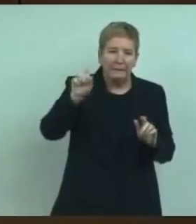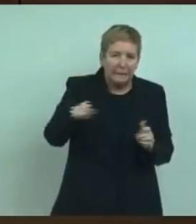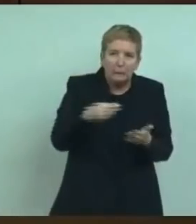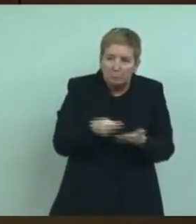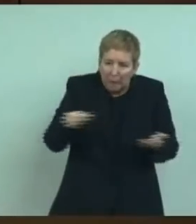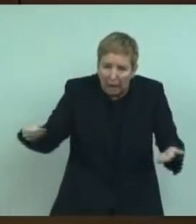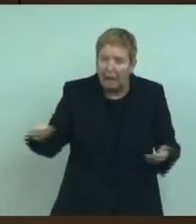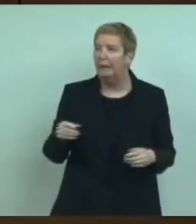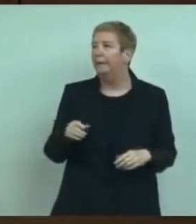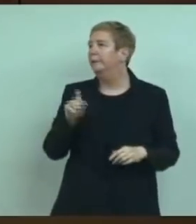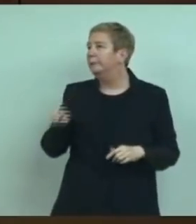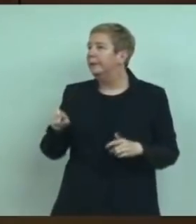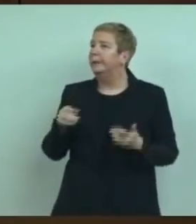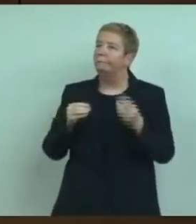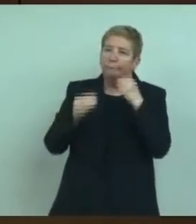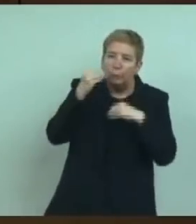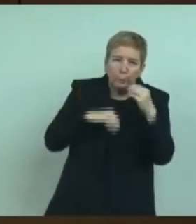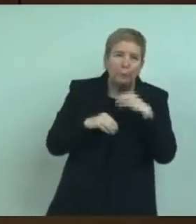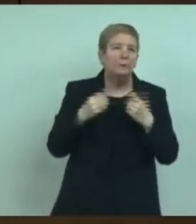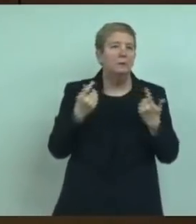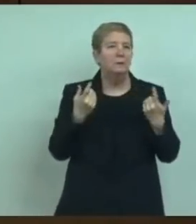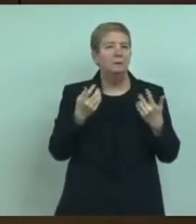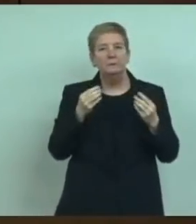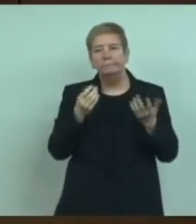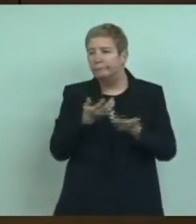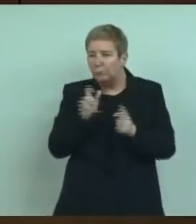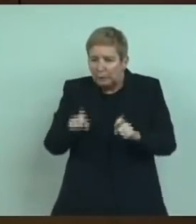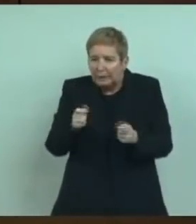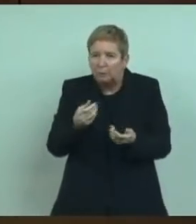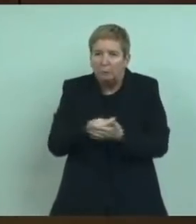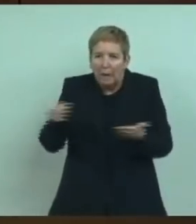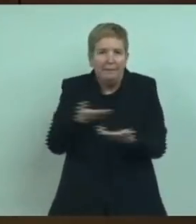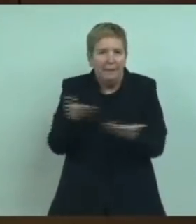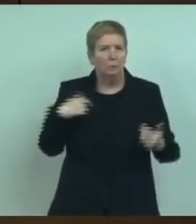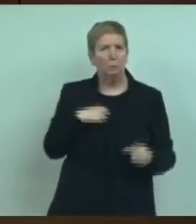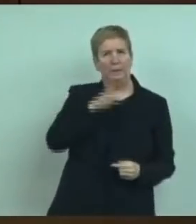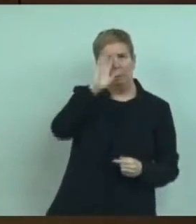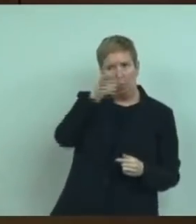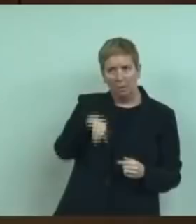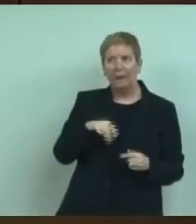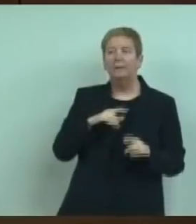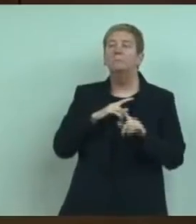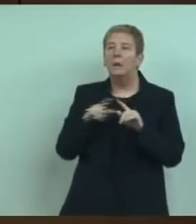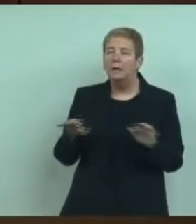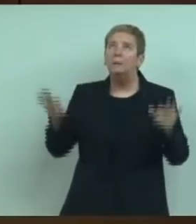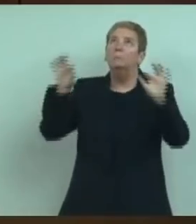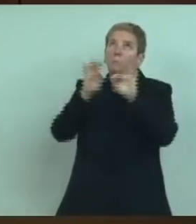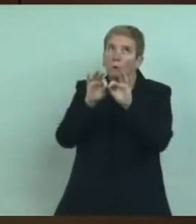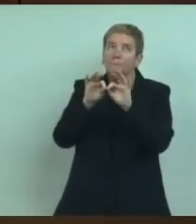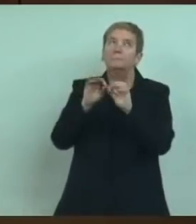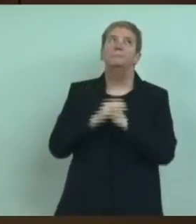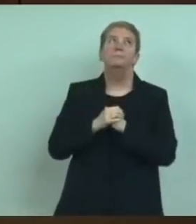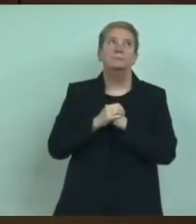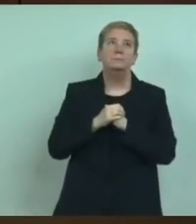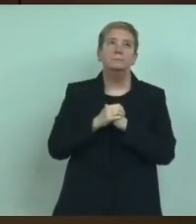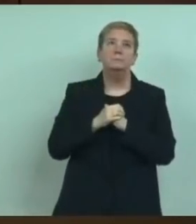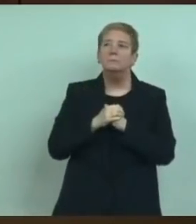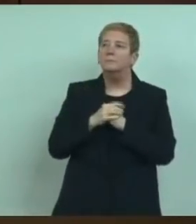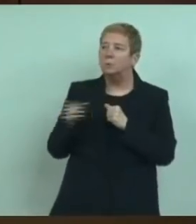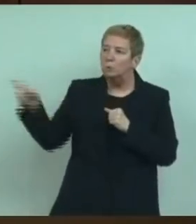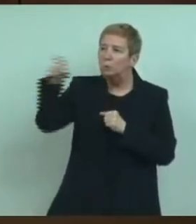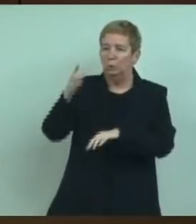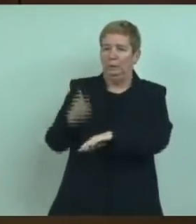the groceries and the personal items that are sold at these stores. But I need you to do